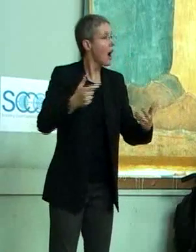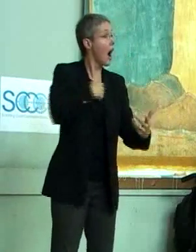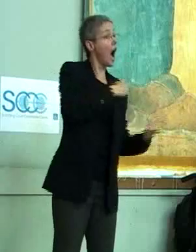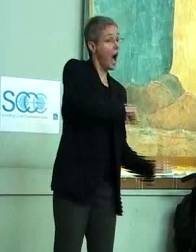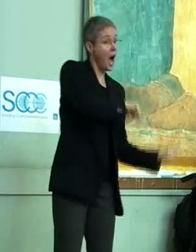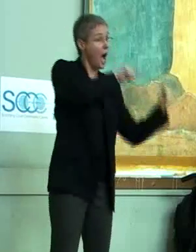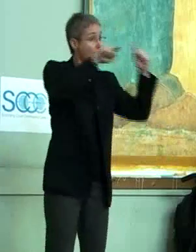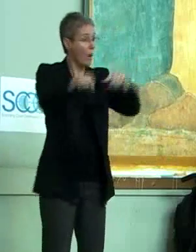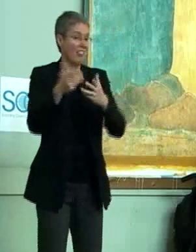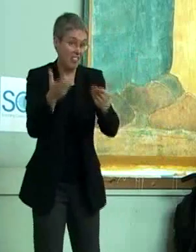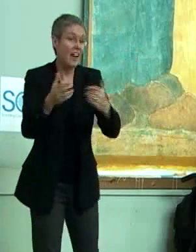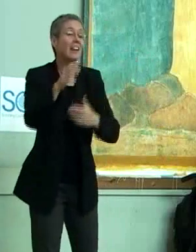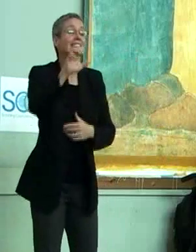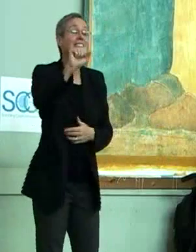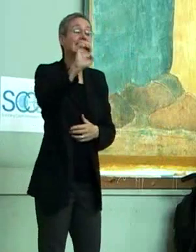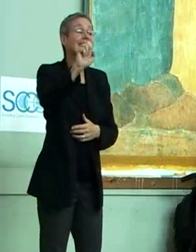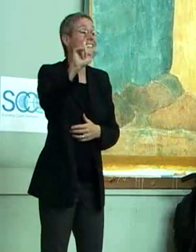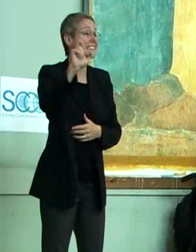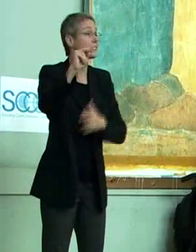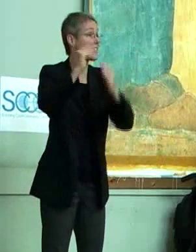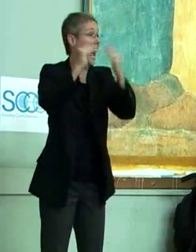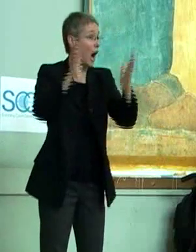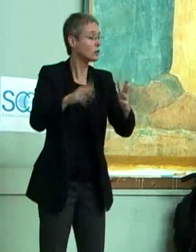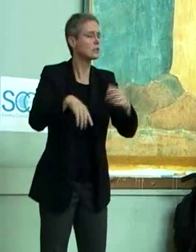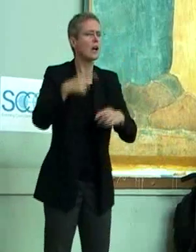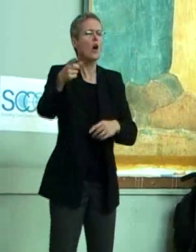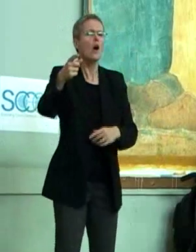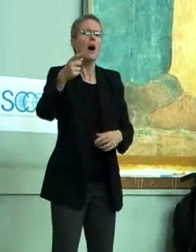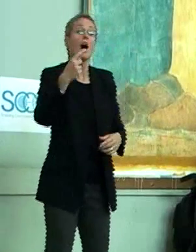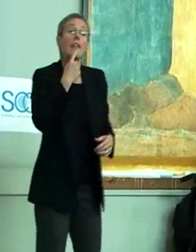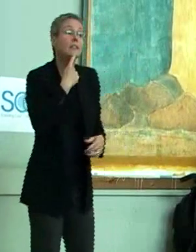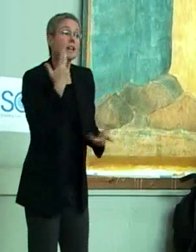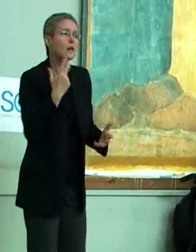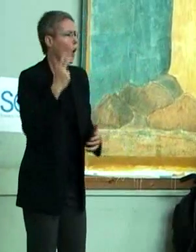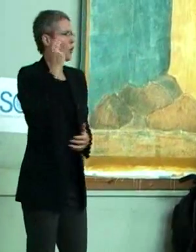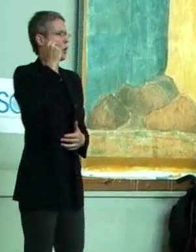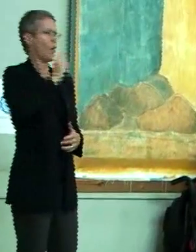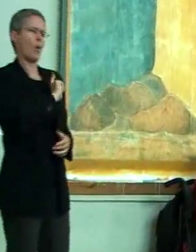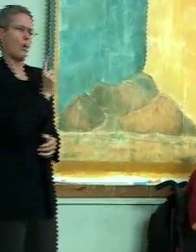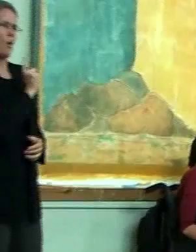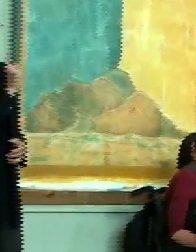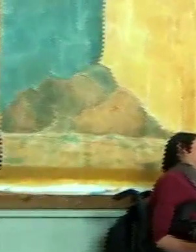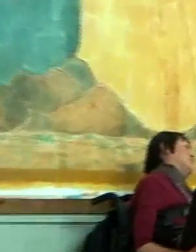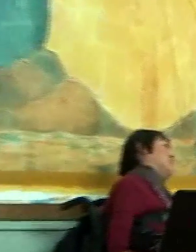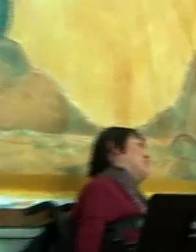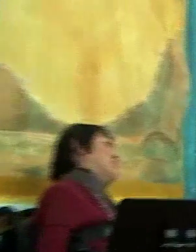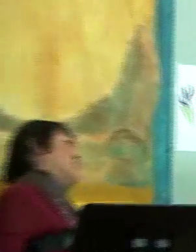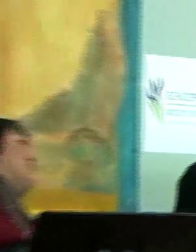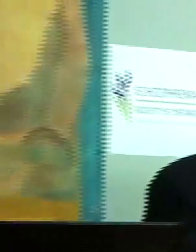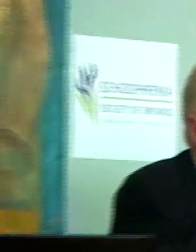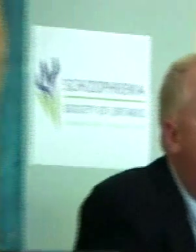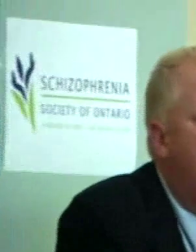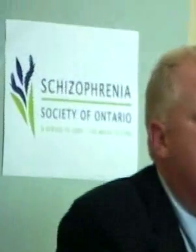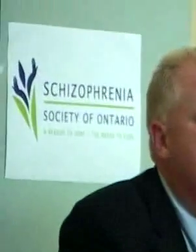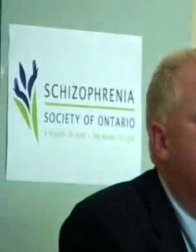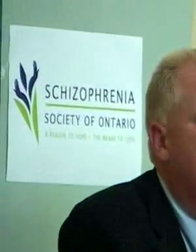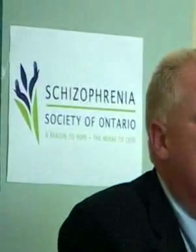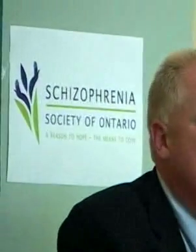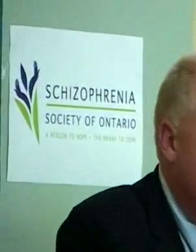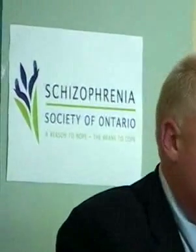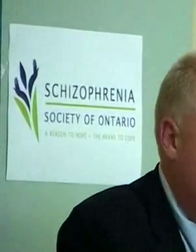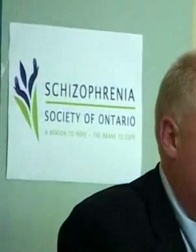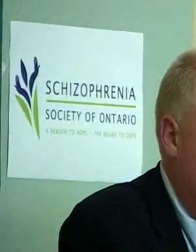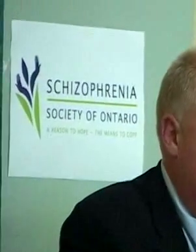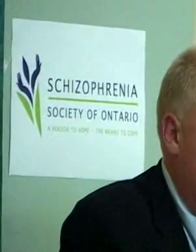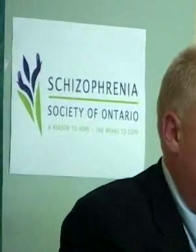went down to Seton House, and they said, no, you're only allowed to have 72 ounces of wine